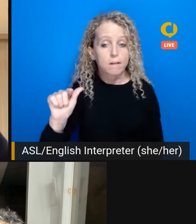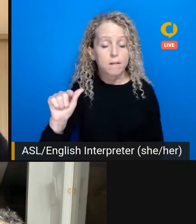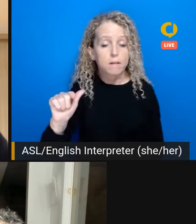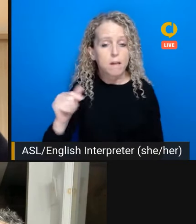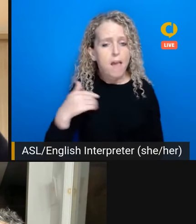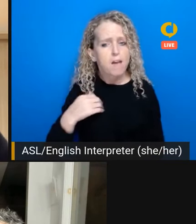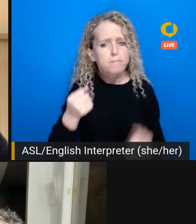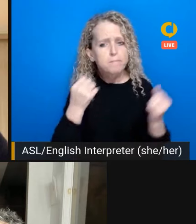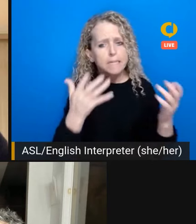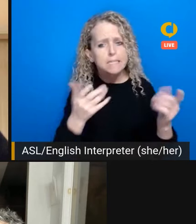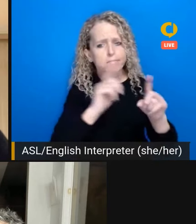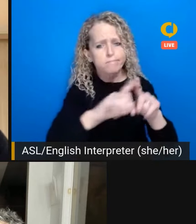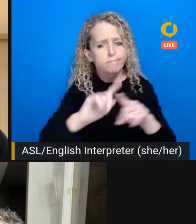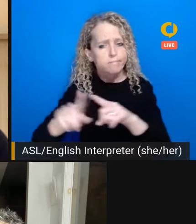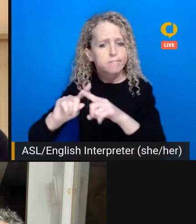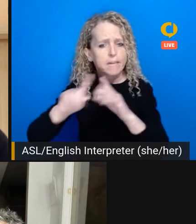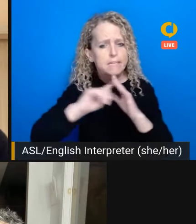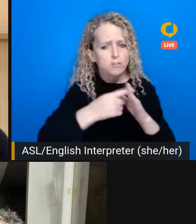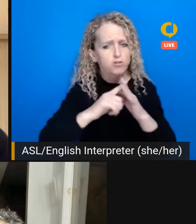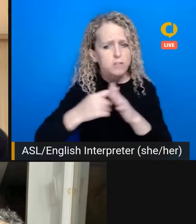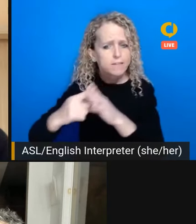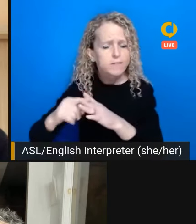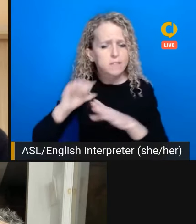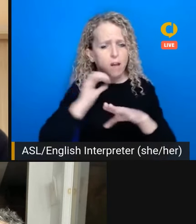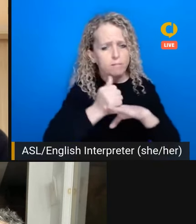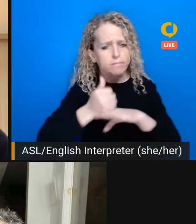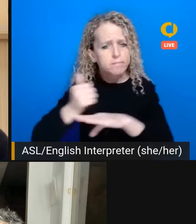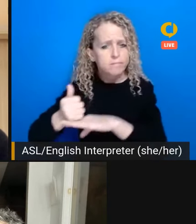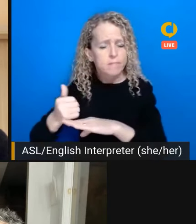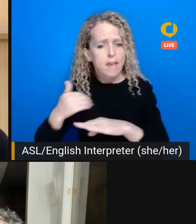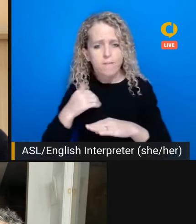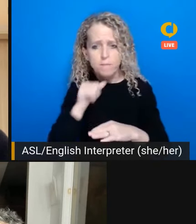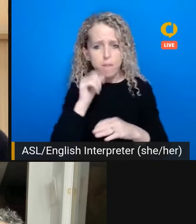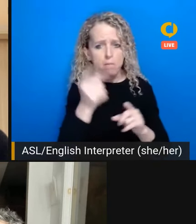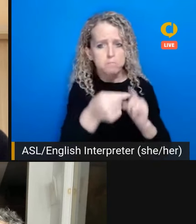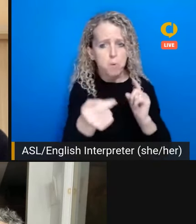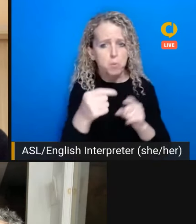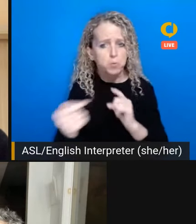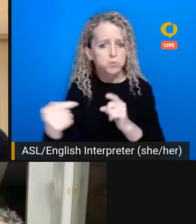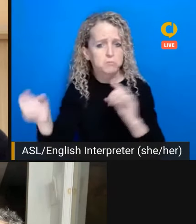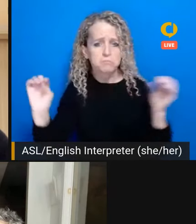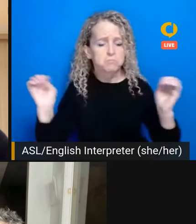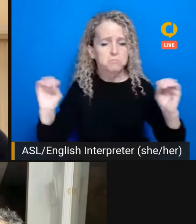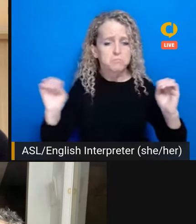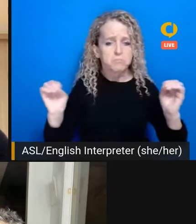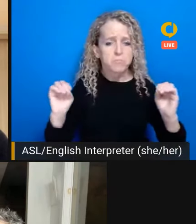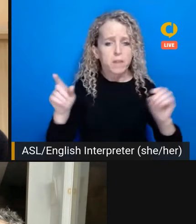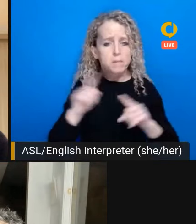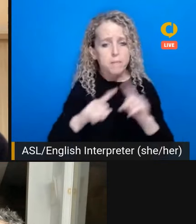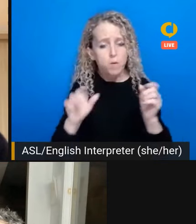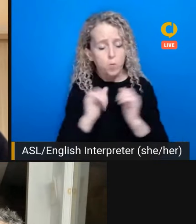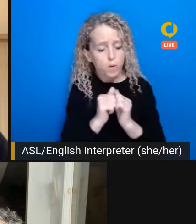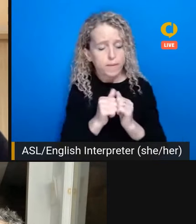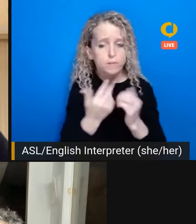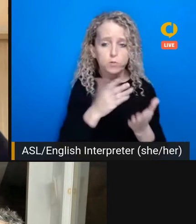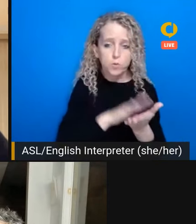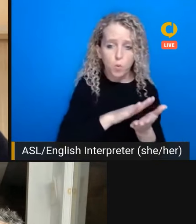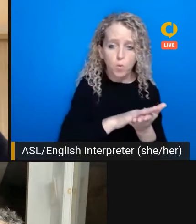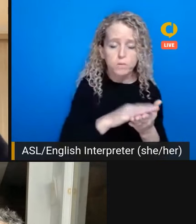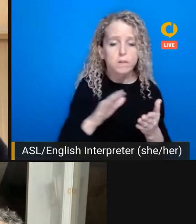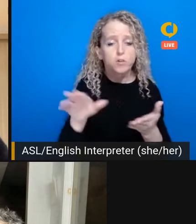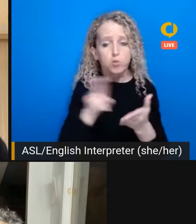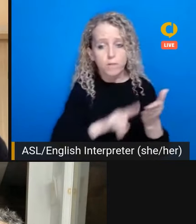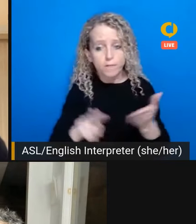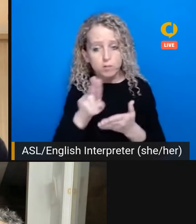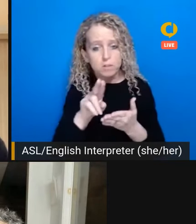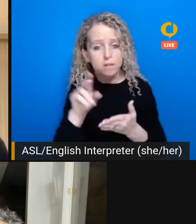not against any one of them, but I think together with our schools, our universities, our governing bodies,